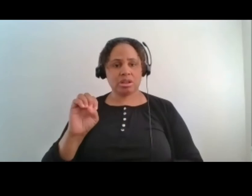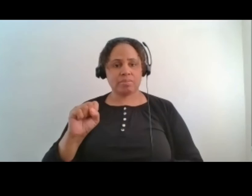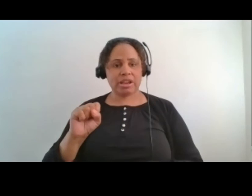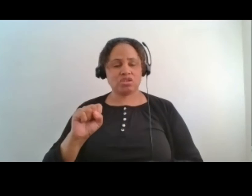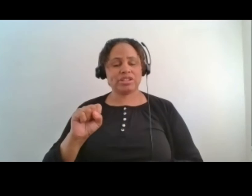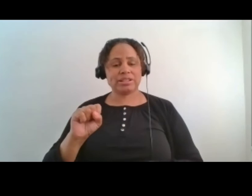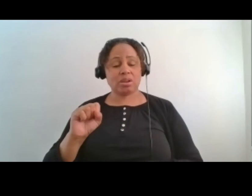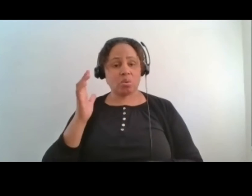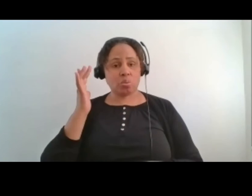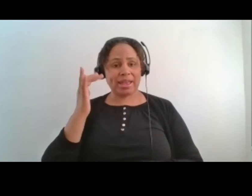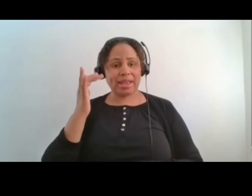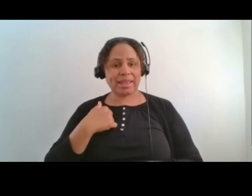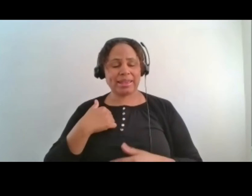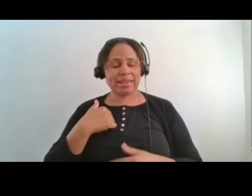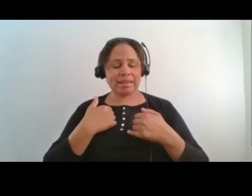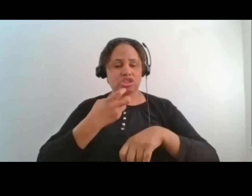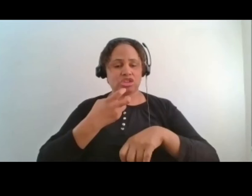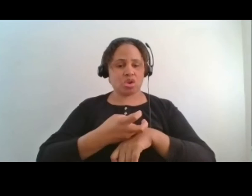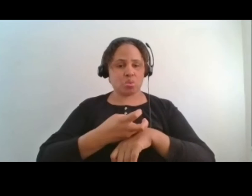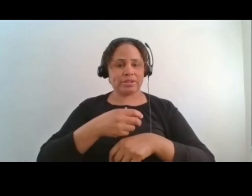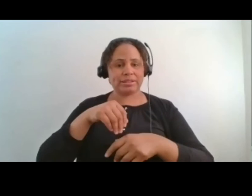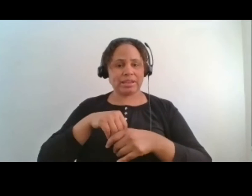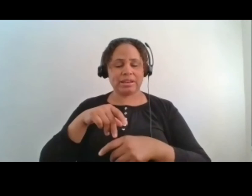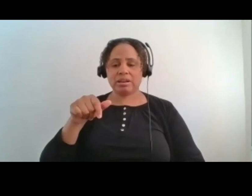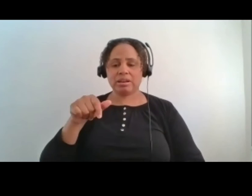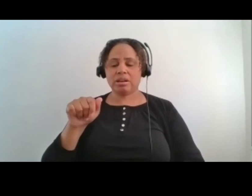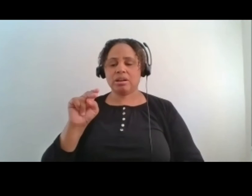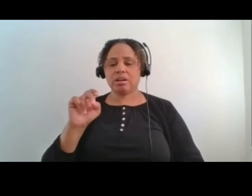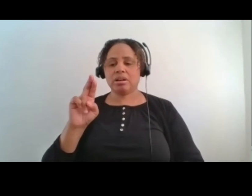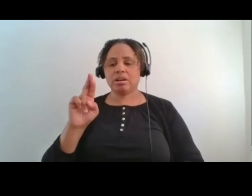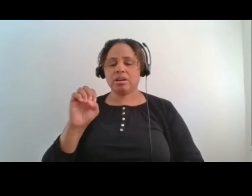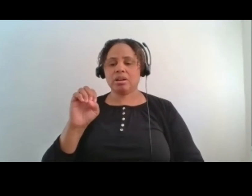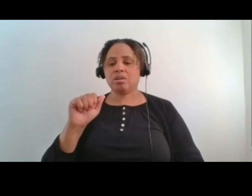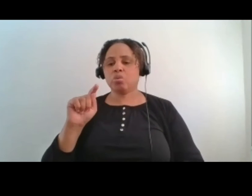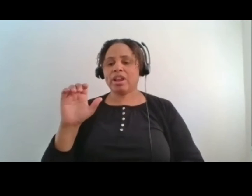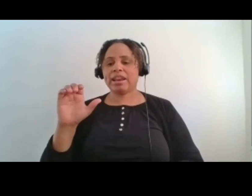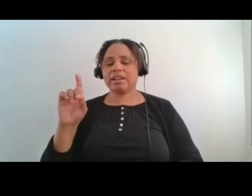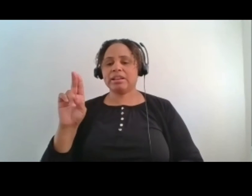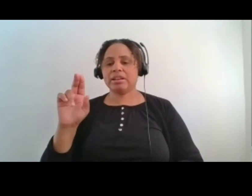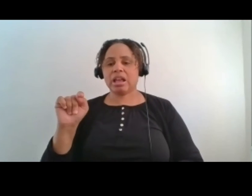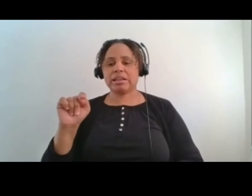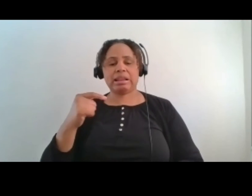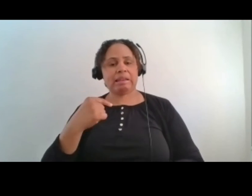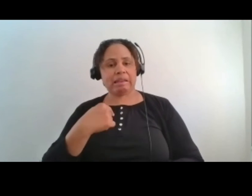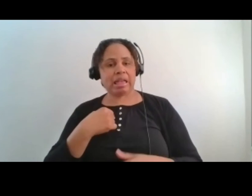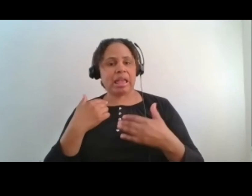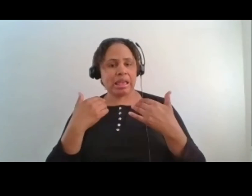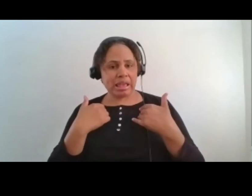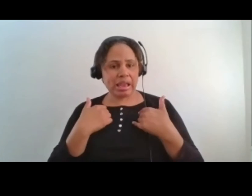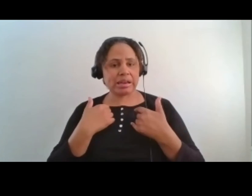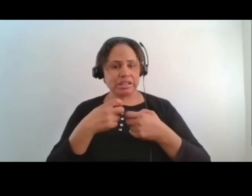duct, and I was just having too many issues with that. So I had to have a major surgery